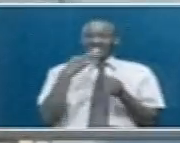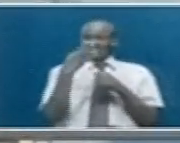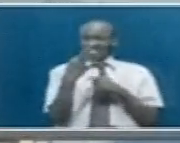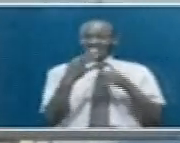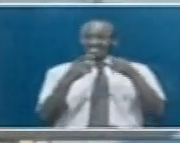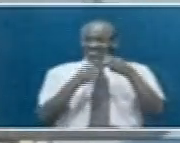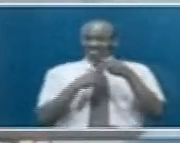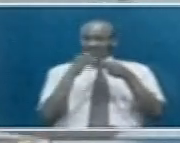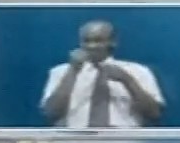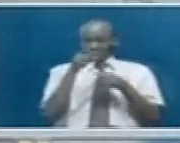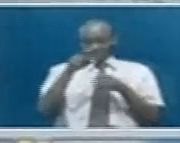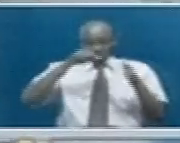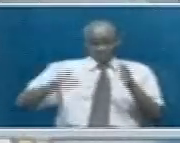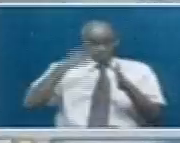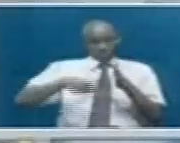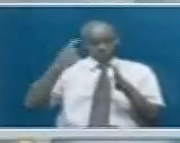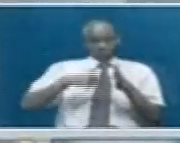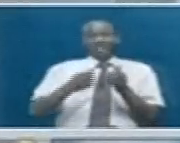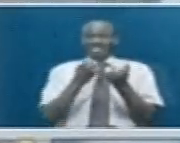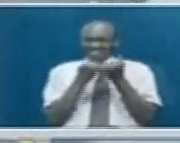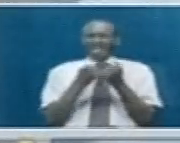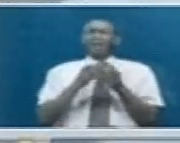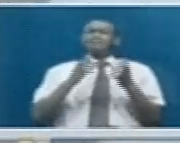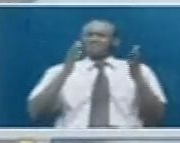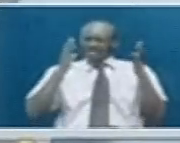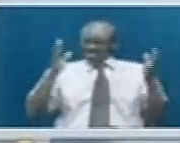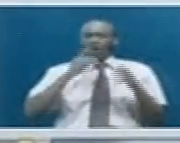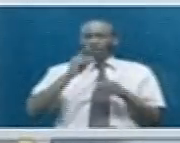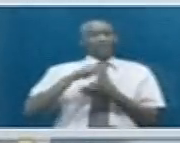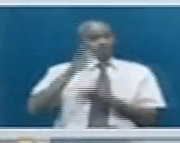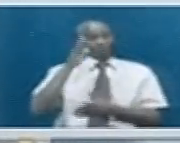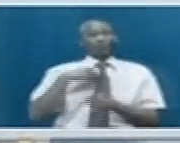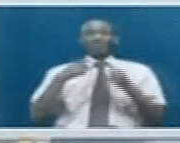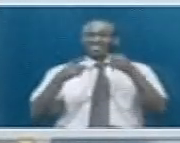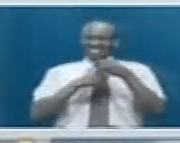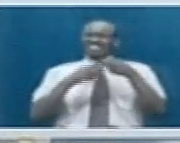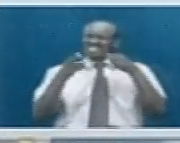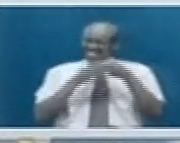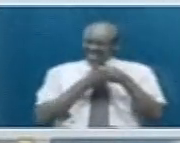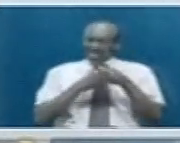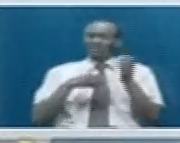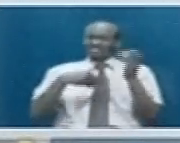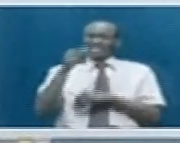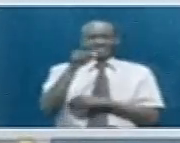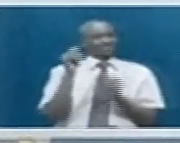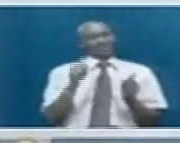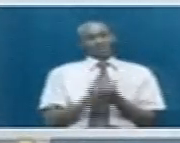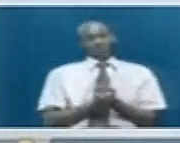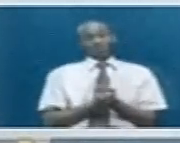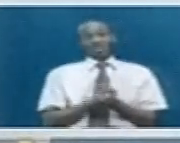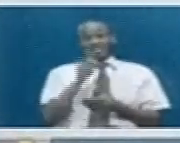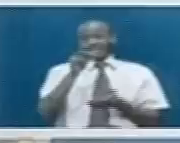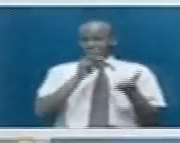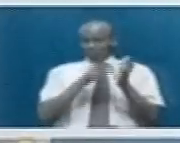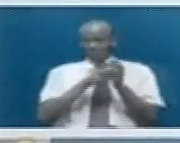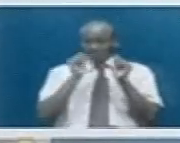for the project are the biggest order in the firm's 69-year history. It's estimated that the project will save the country 17